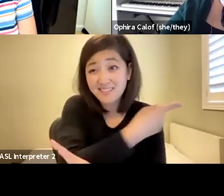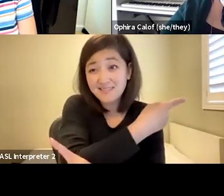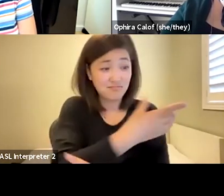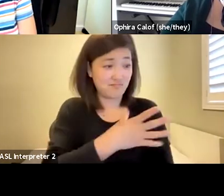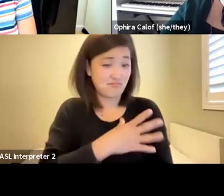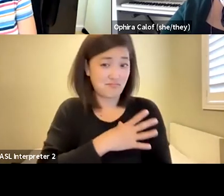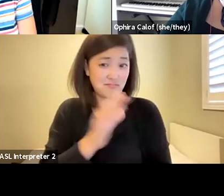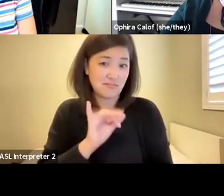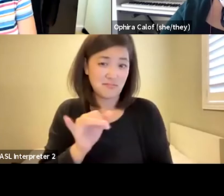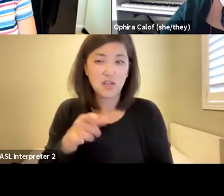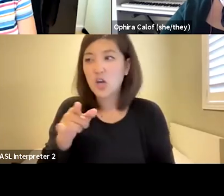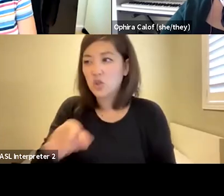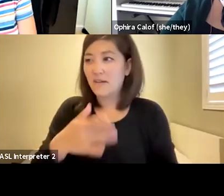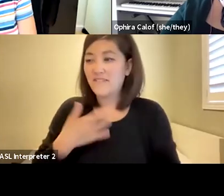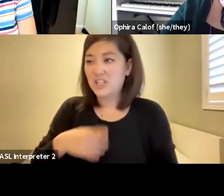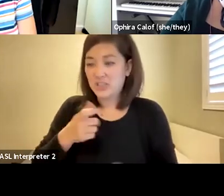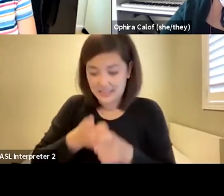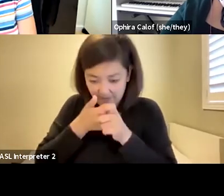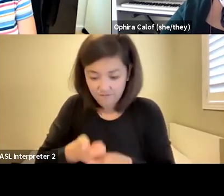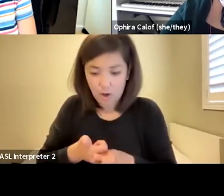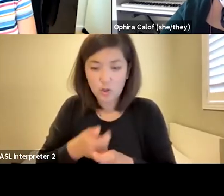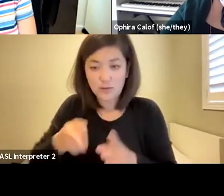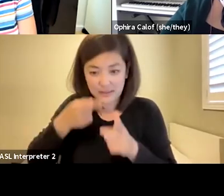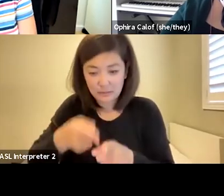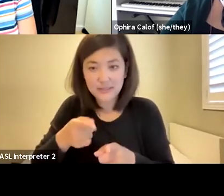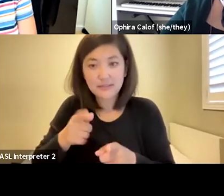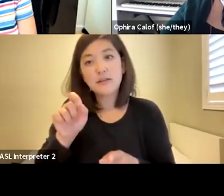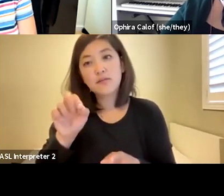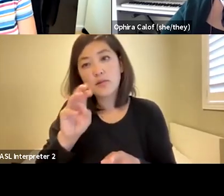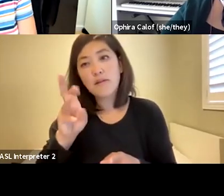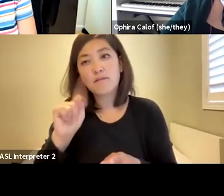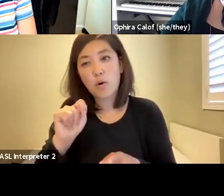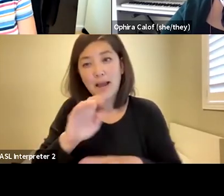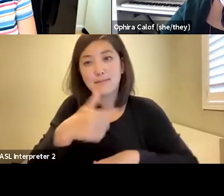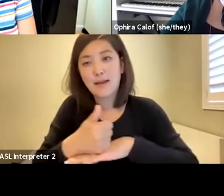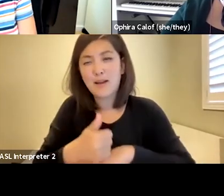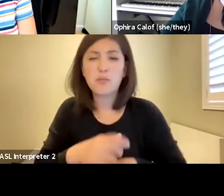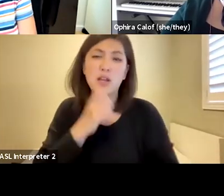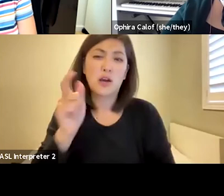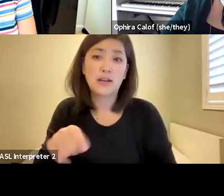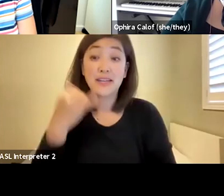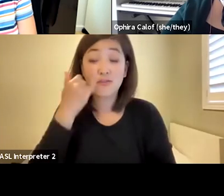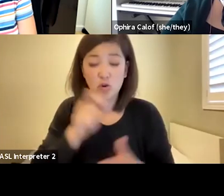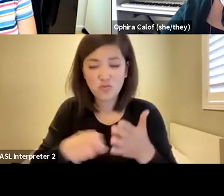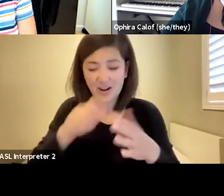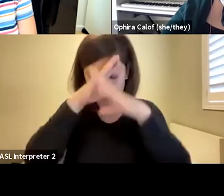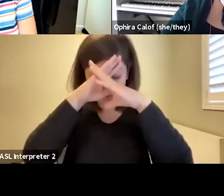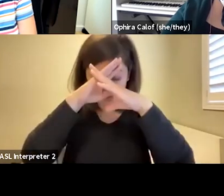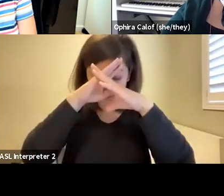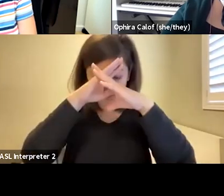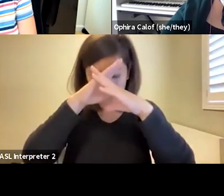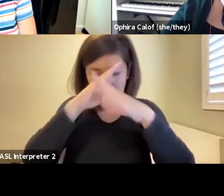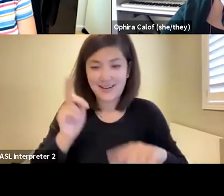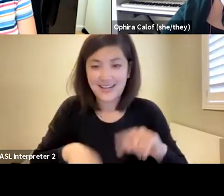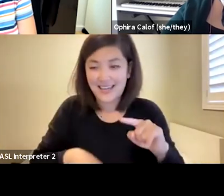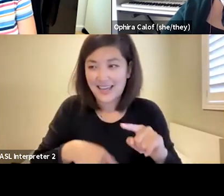So don't tie yourself to any specific format whatsoever. If you're facing writer's block, I'd say maybe take a look at what the